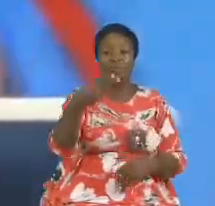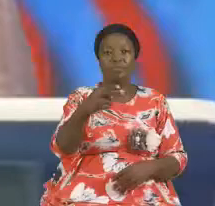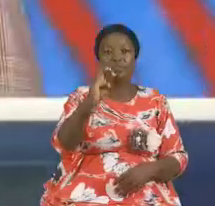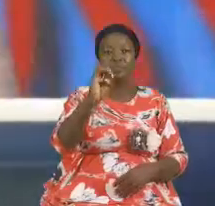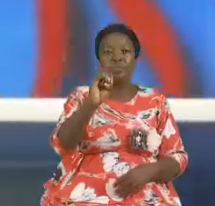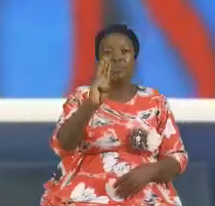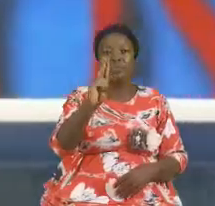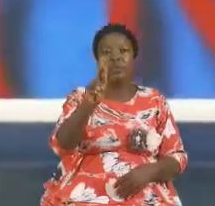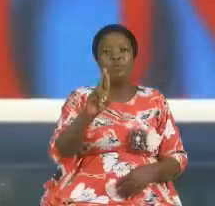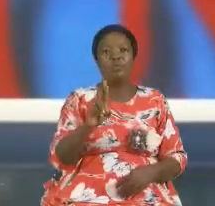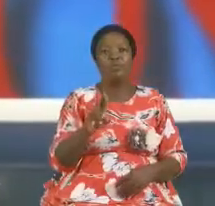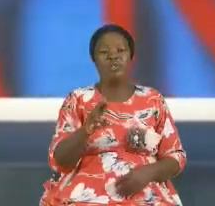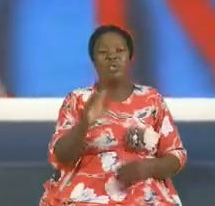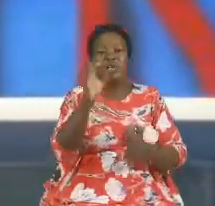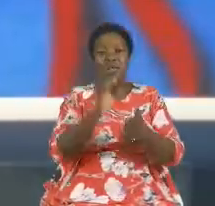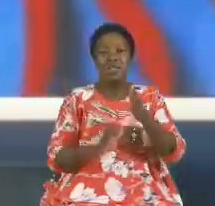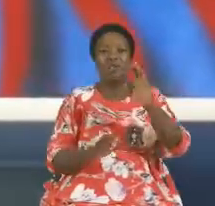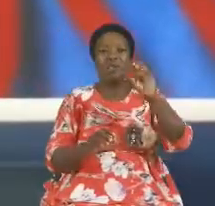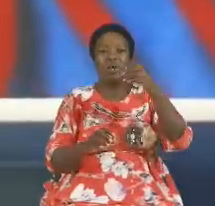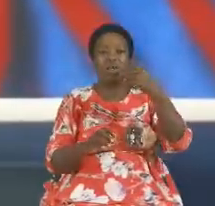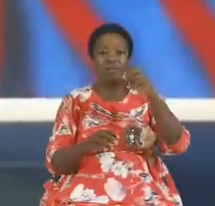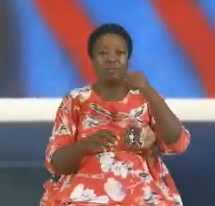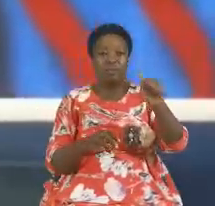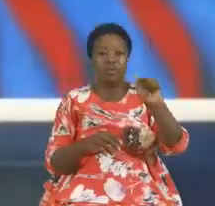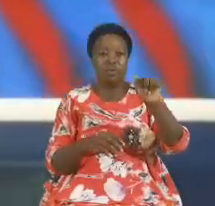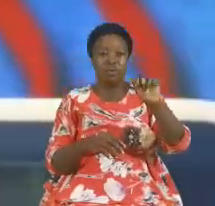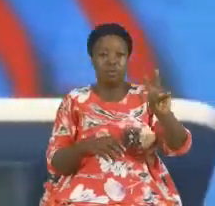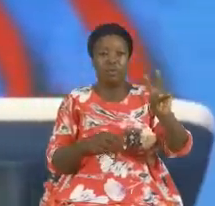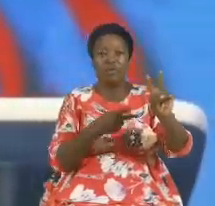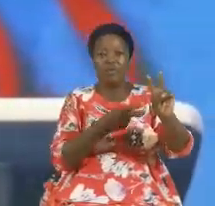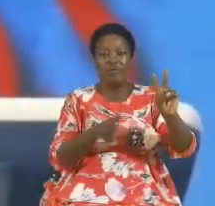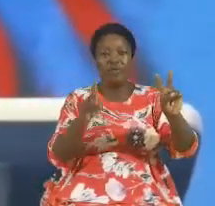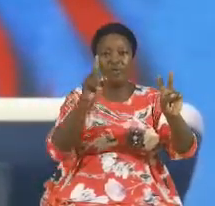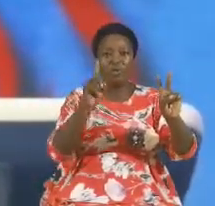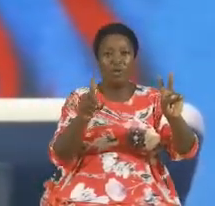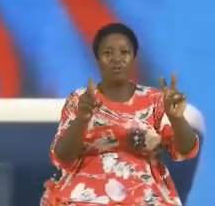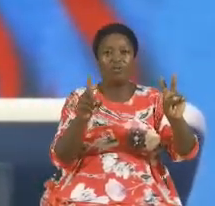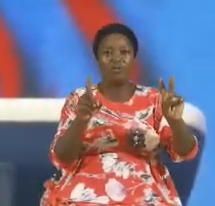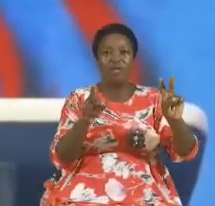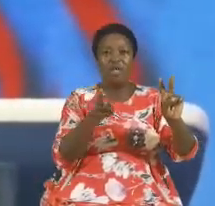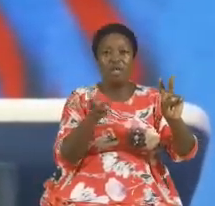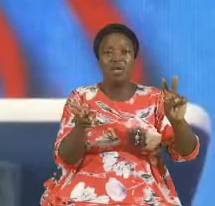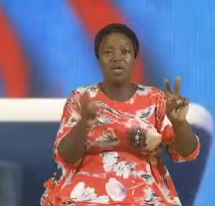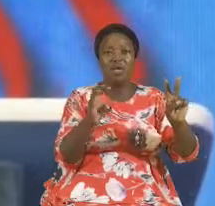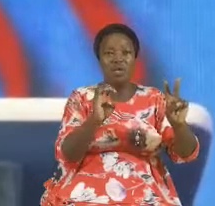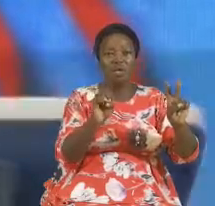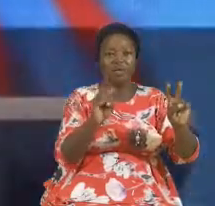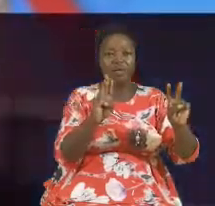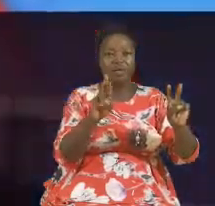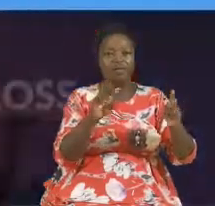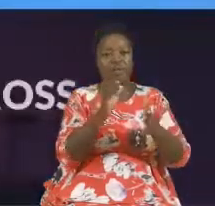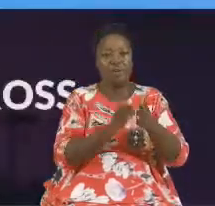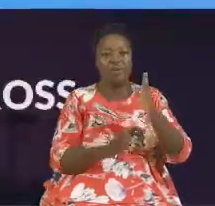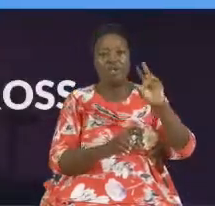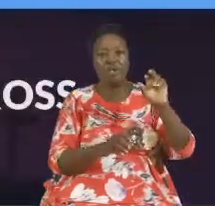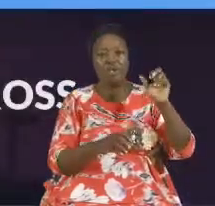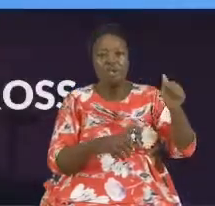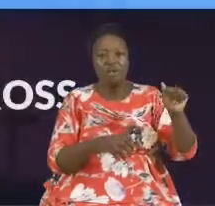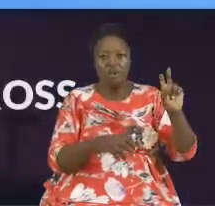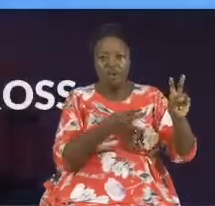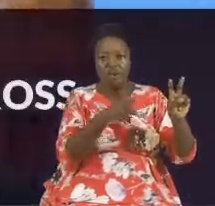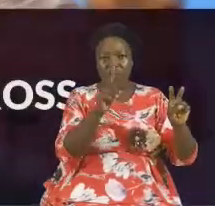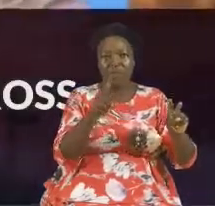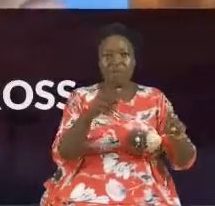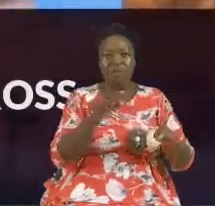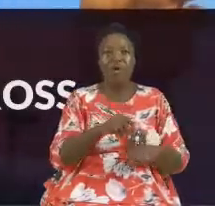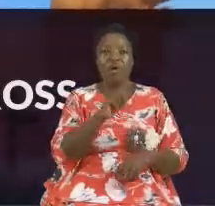a minister. In Hebrews chapter 12, reading from verse 1, Hebrews chapter 12, verse 1, it